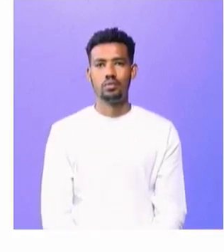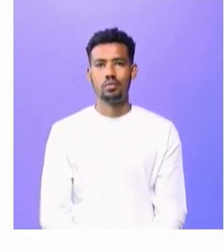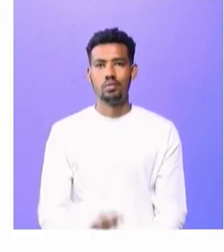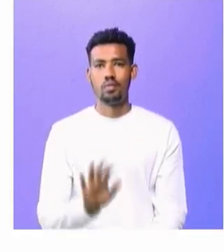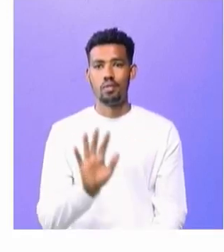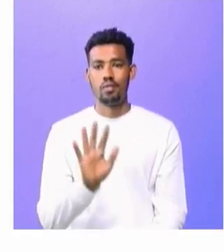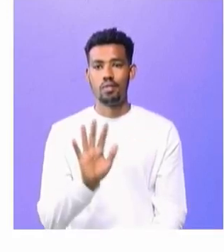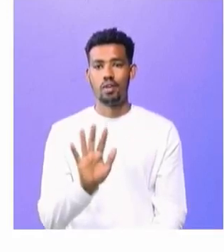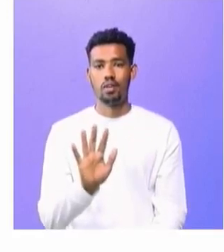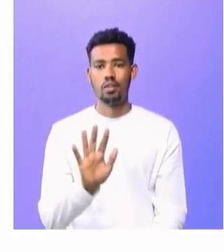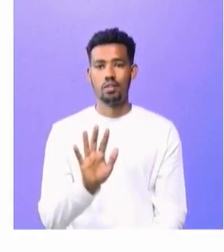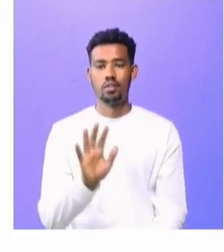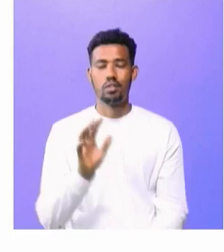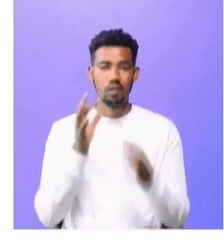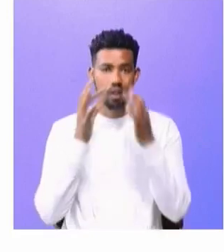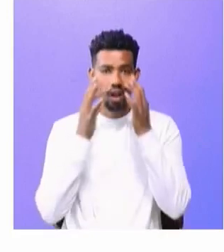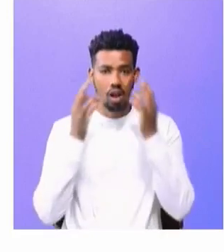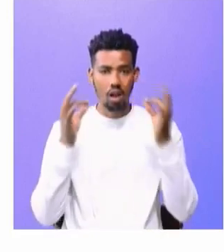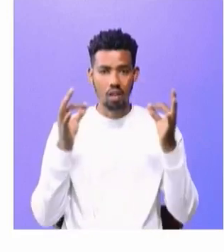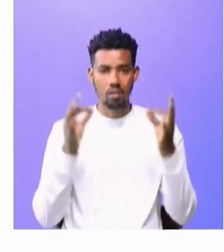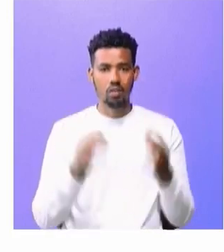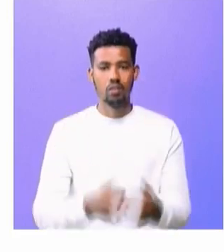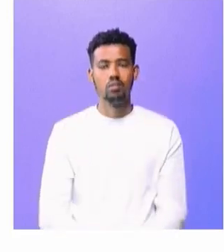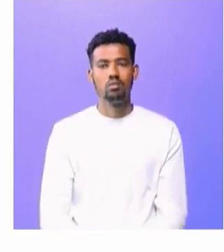5. Cat.